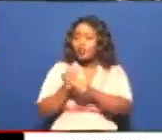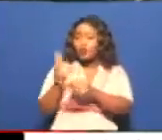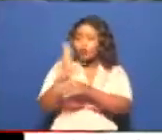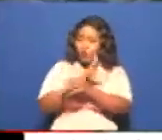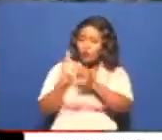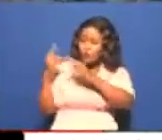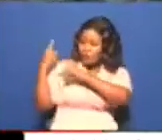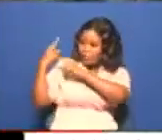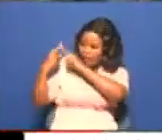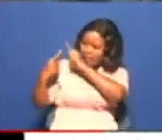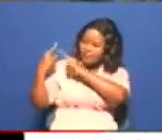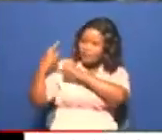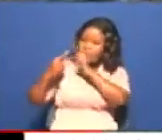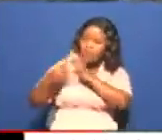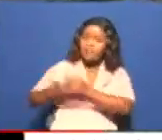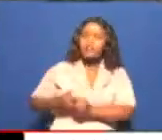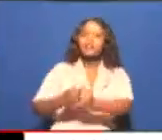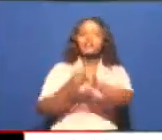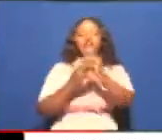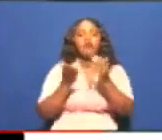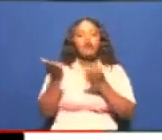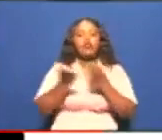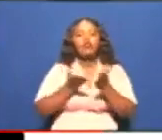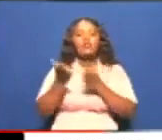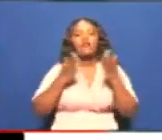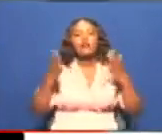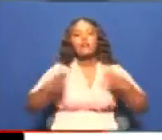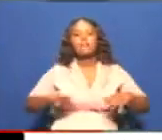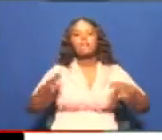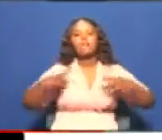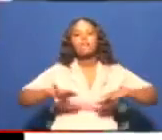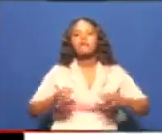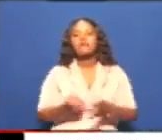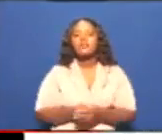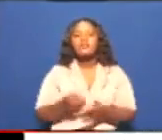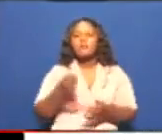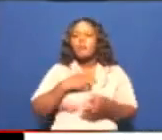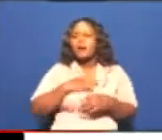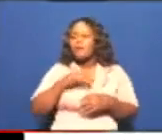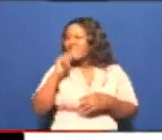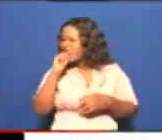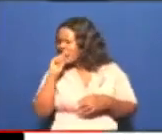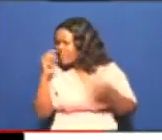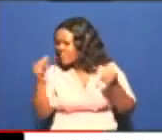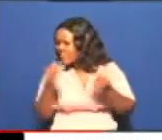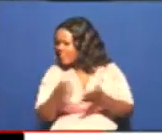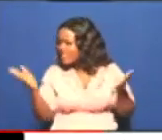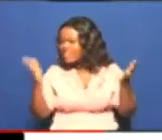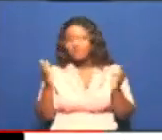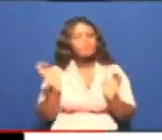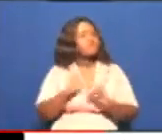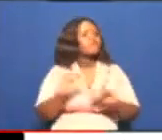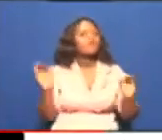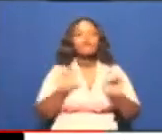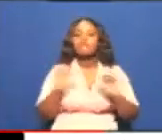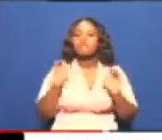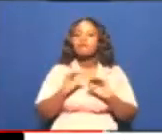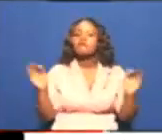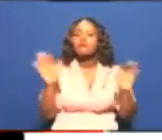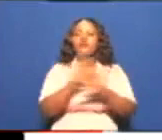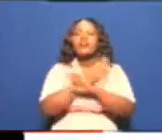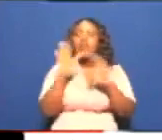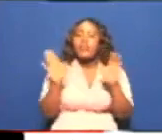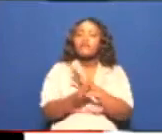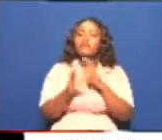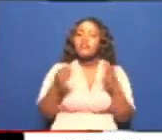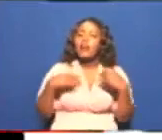leadership to serve the Trans Nzoia County. But I don't regret anything. Everything I've done, let me tell you, katika hii kazi, I don't regret one